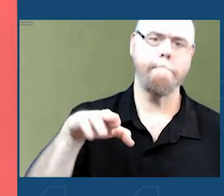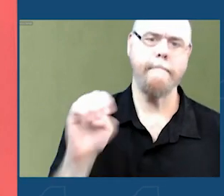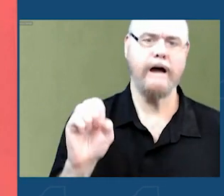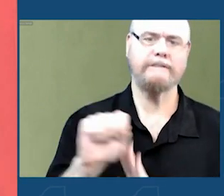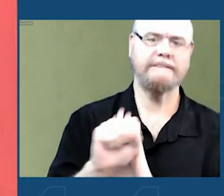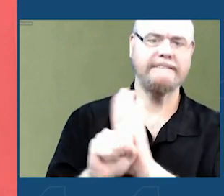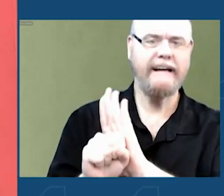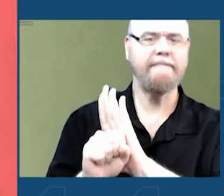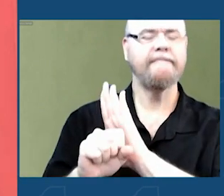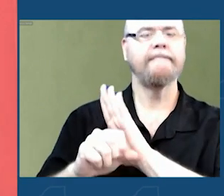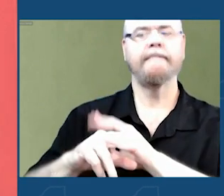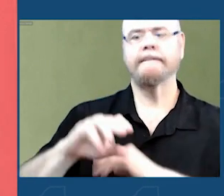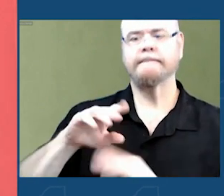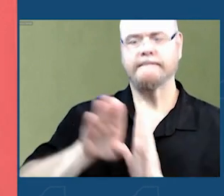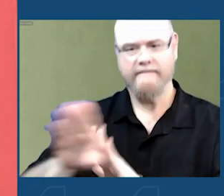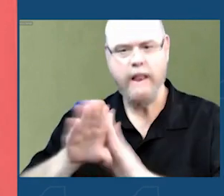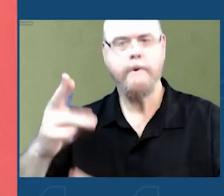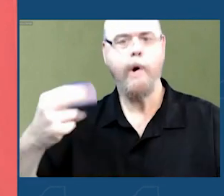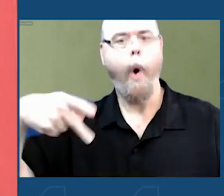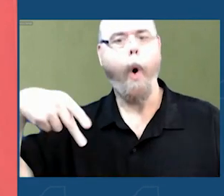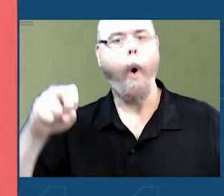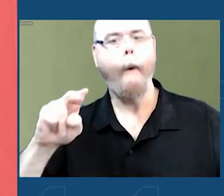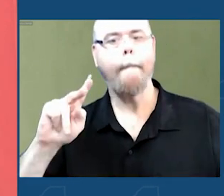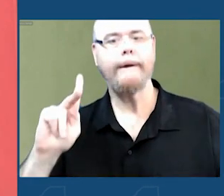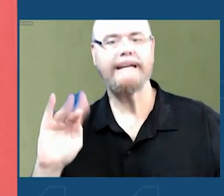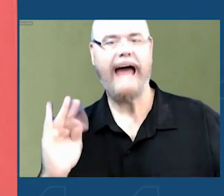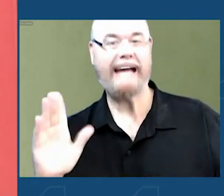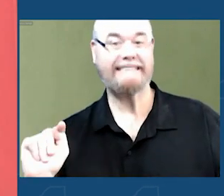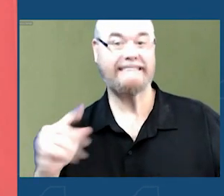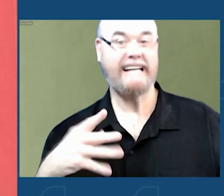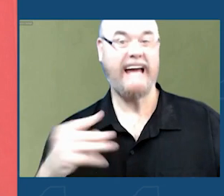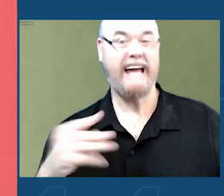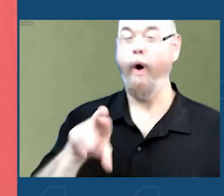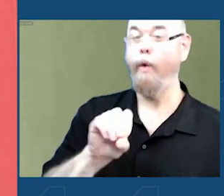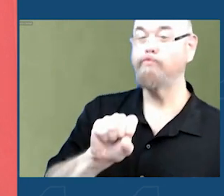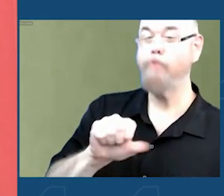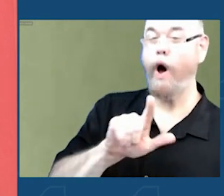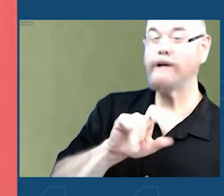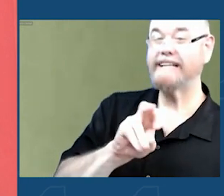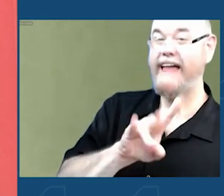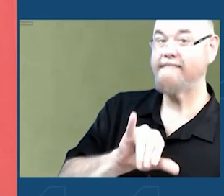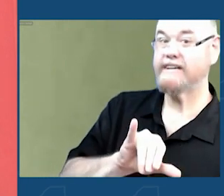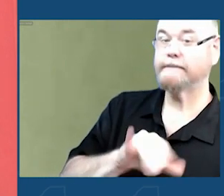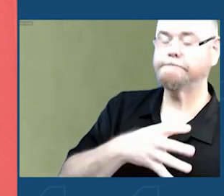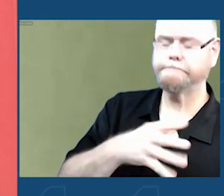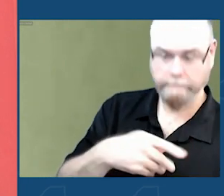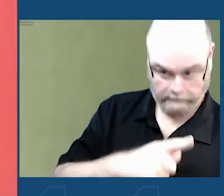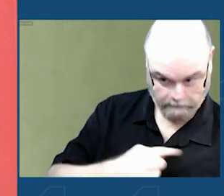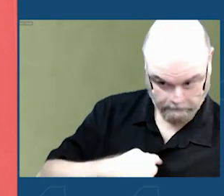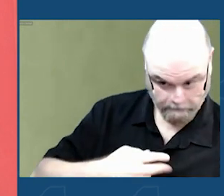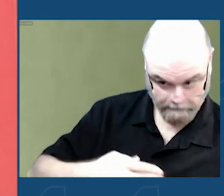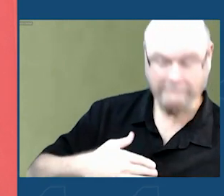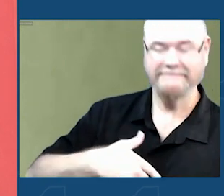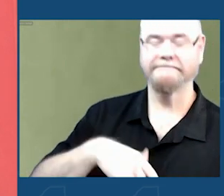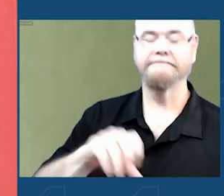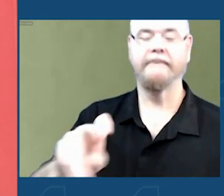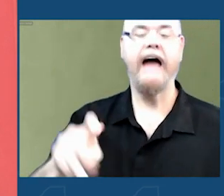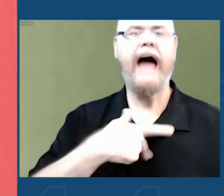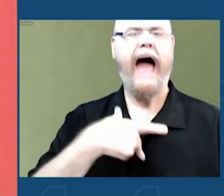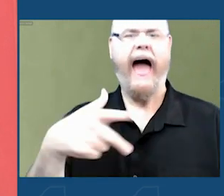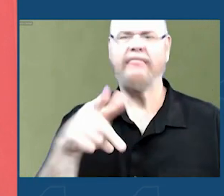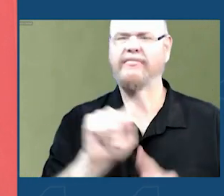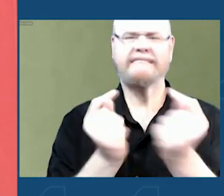Hope Knight and Ross Levy. Is that right? Yeah. And the teams at ESD was just